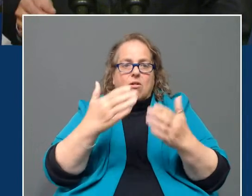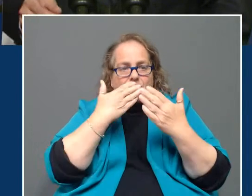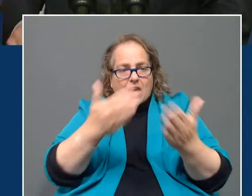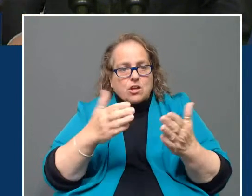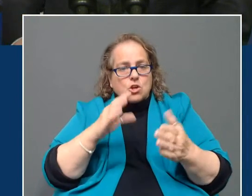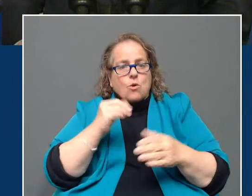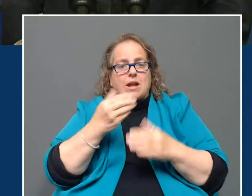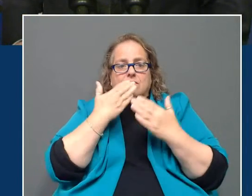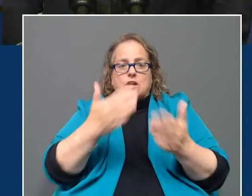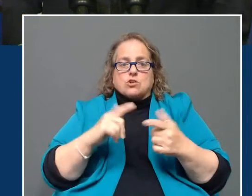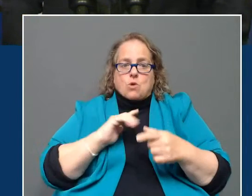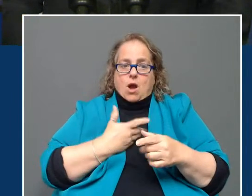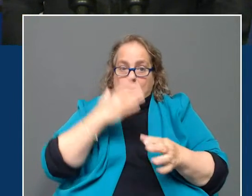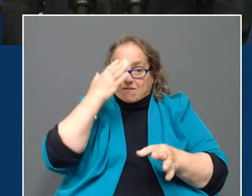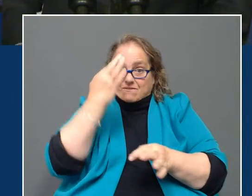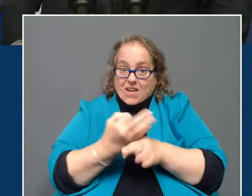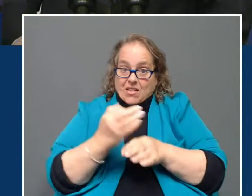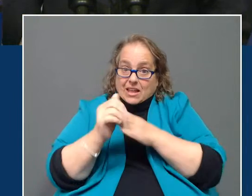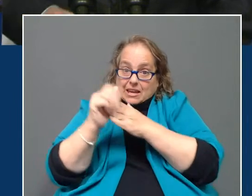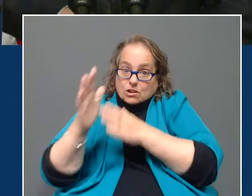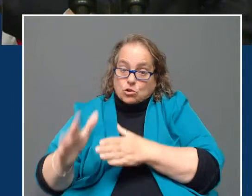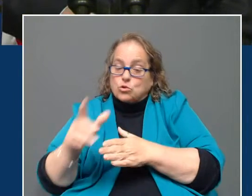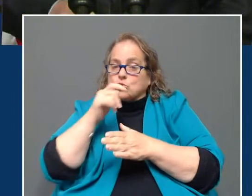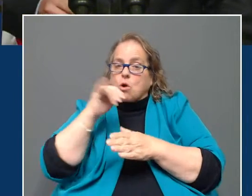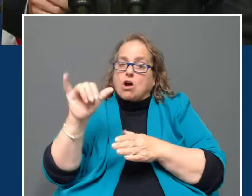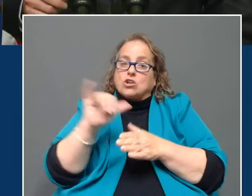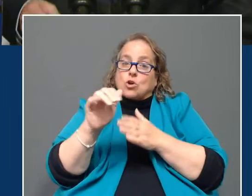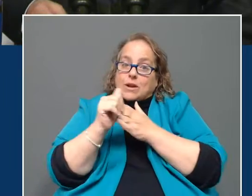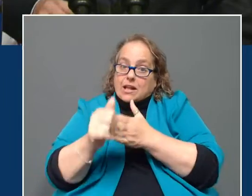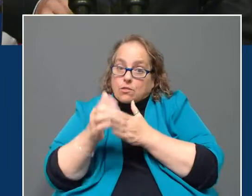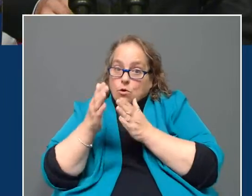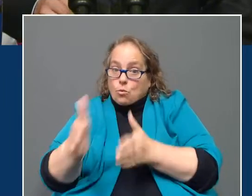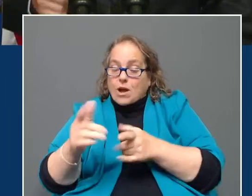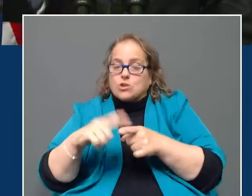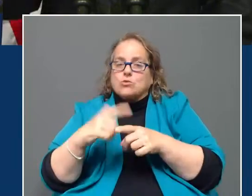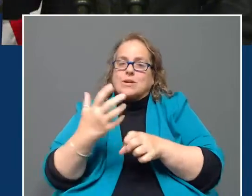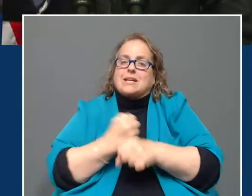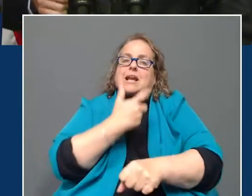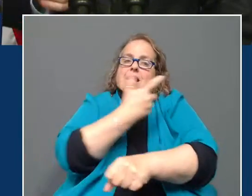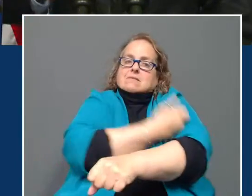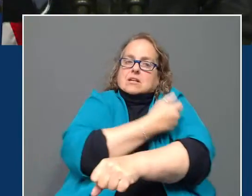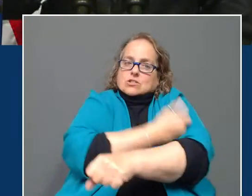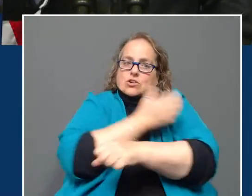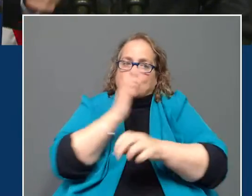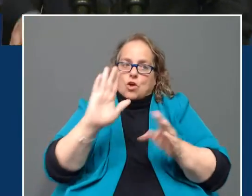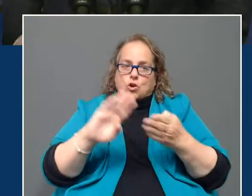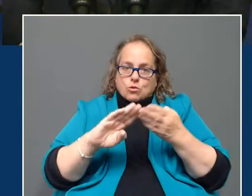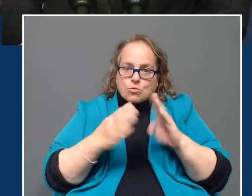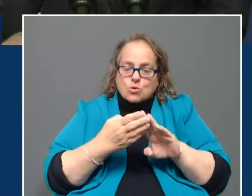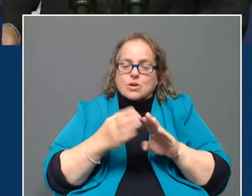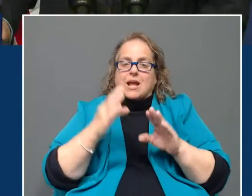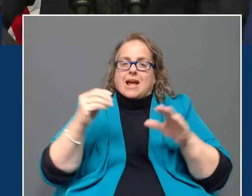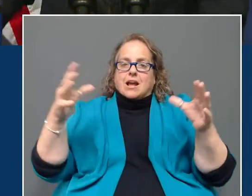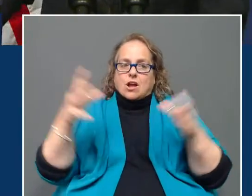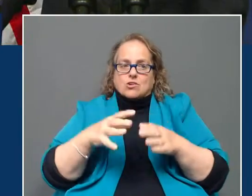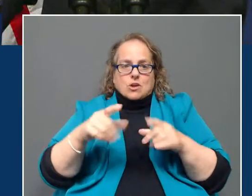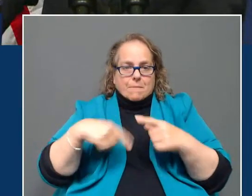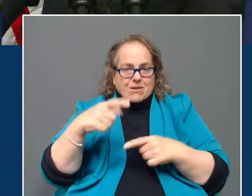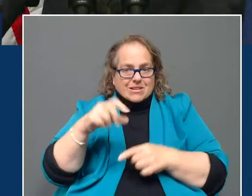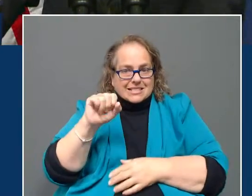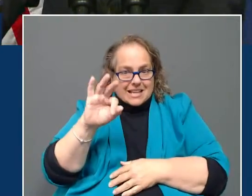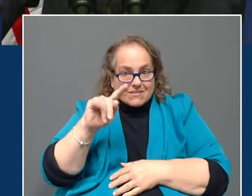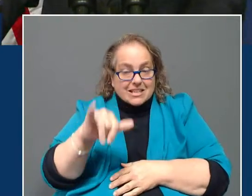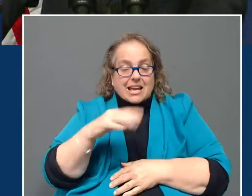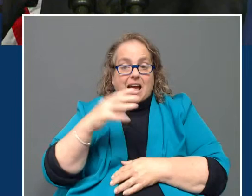are also leading the way in getting vaccinated and educating their communities and their congregations about the safety and effectiveness. U